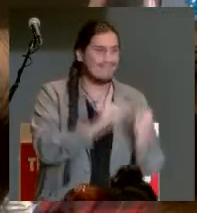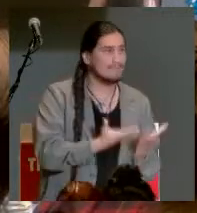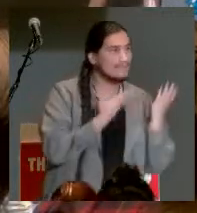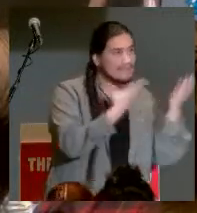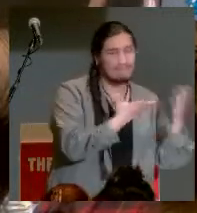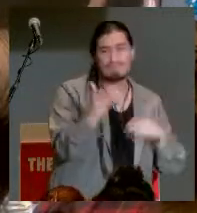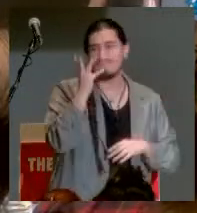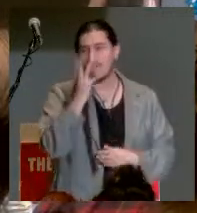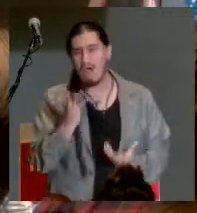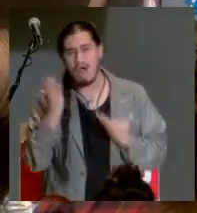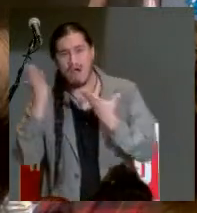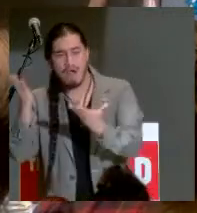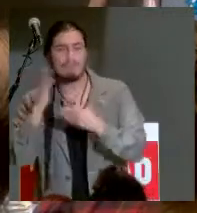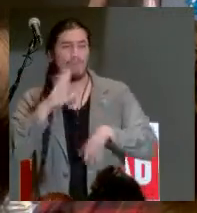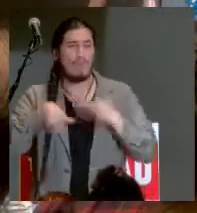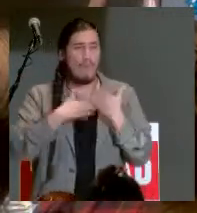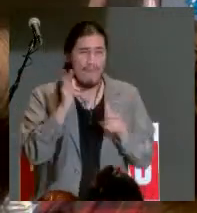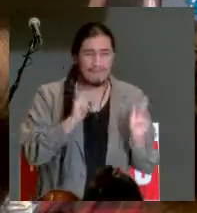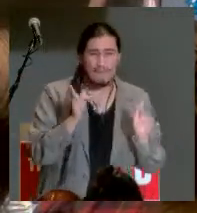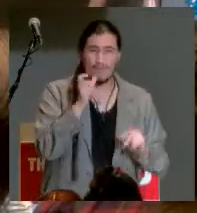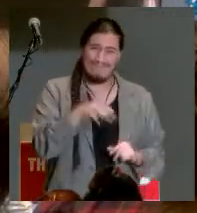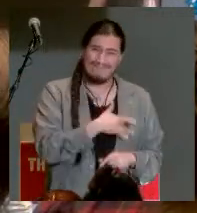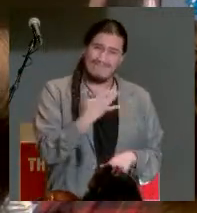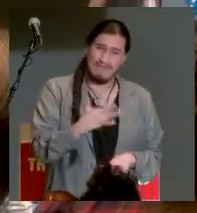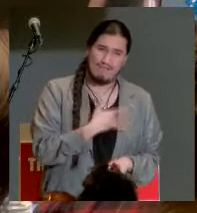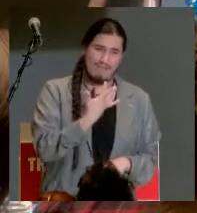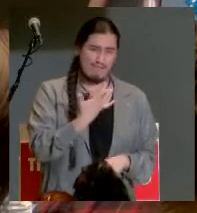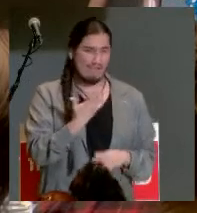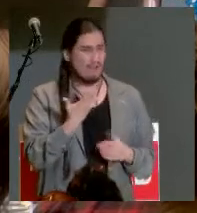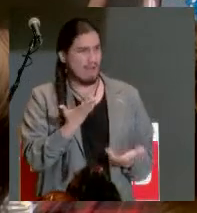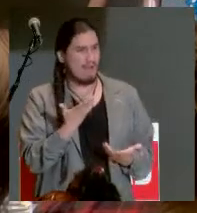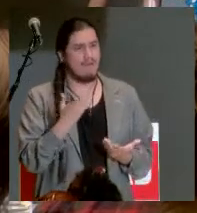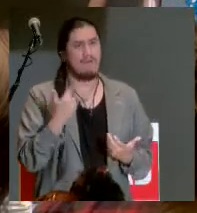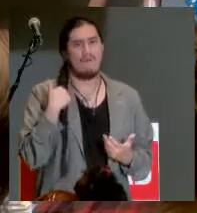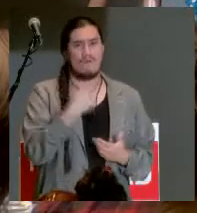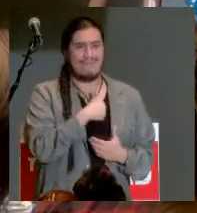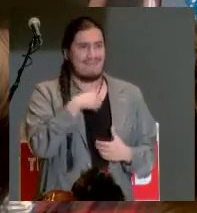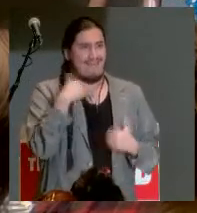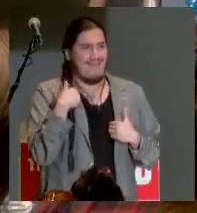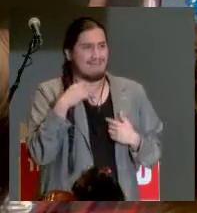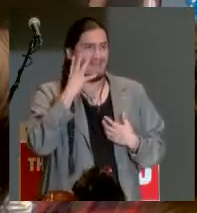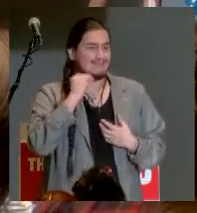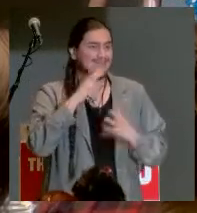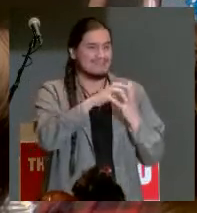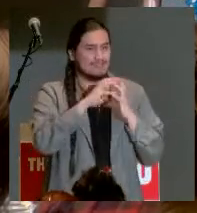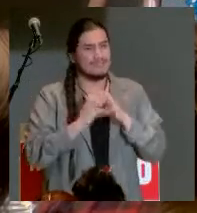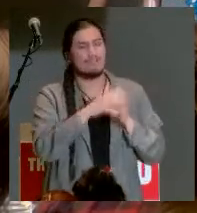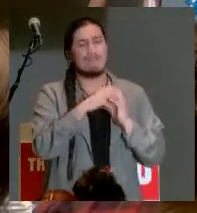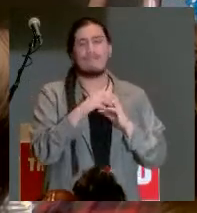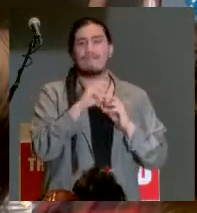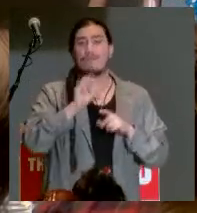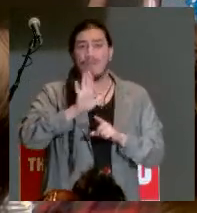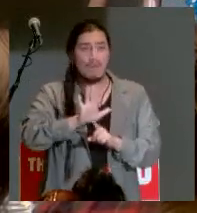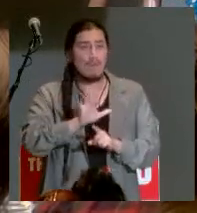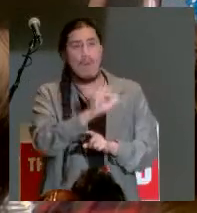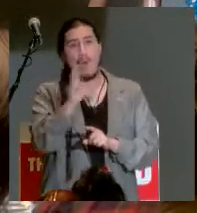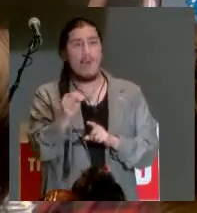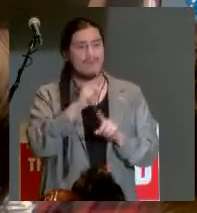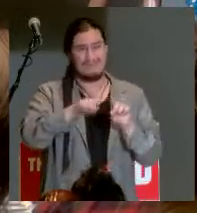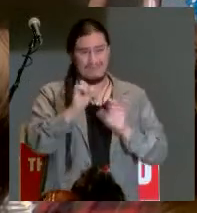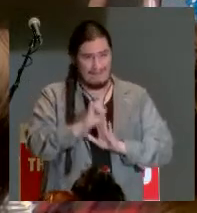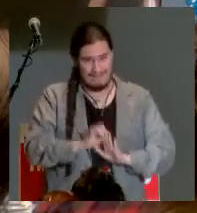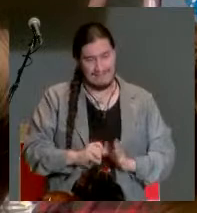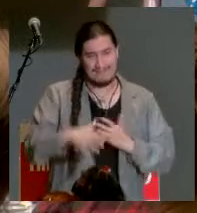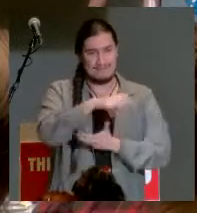my mom, to all folks who feel, you know, like they live in these intersections or within their own intersections.